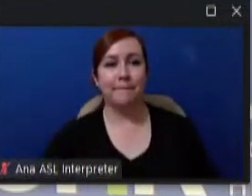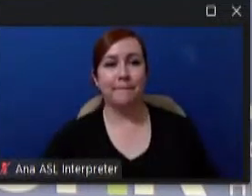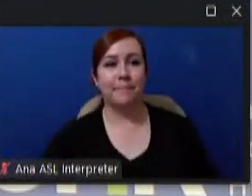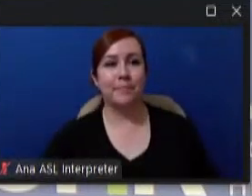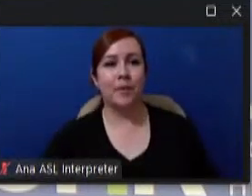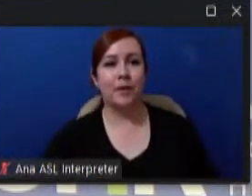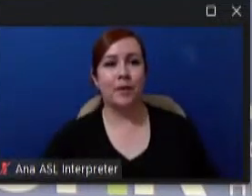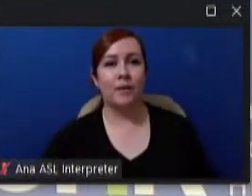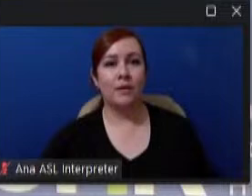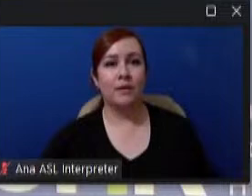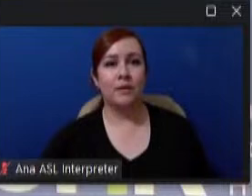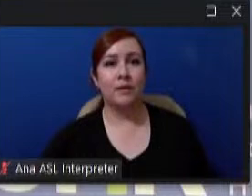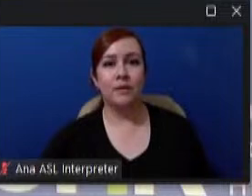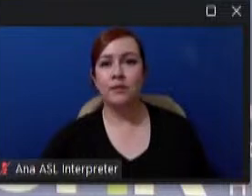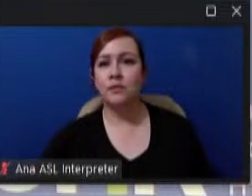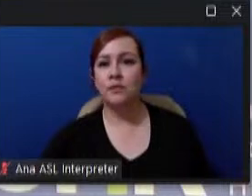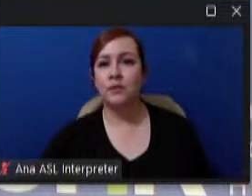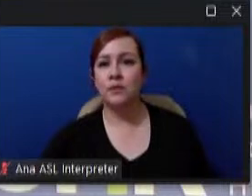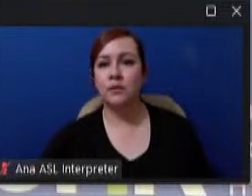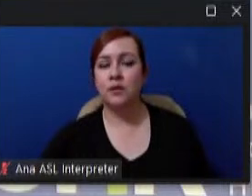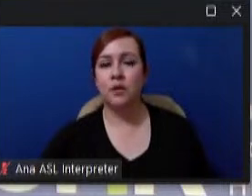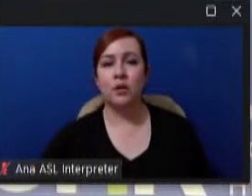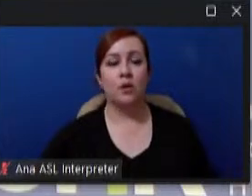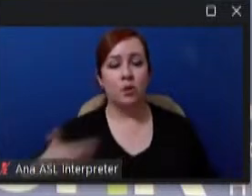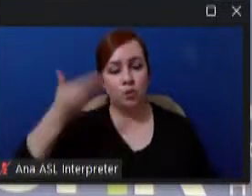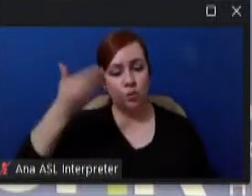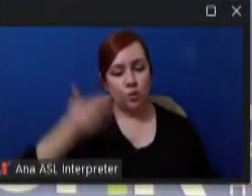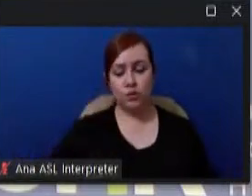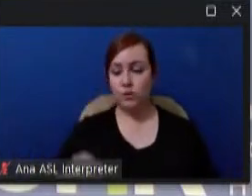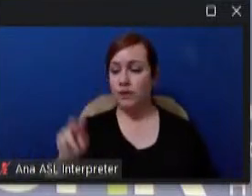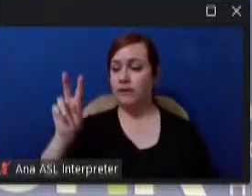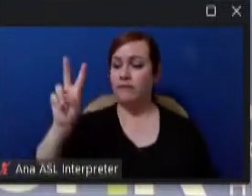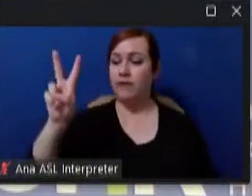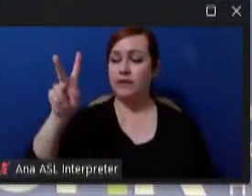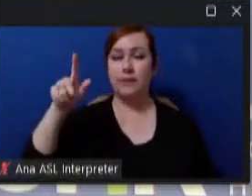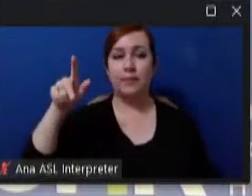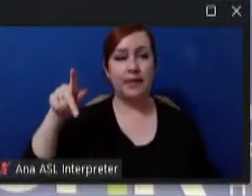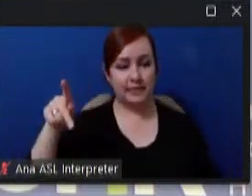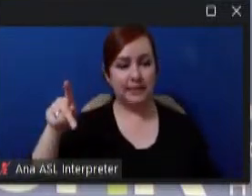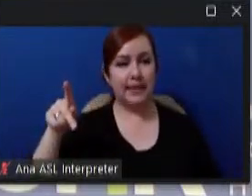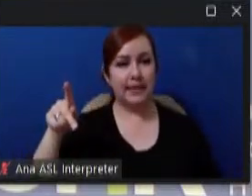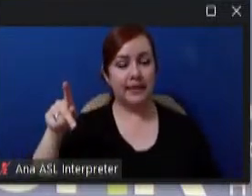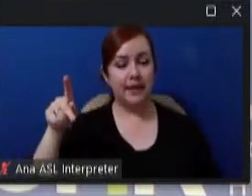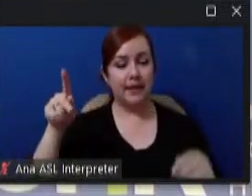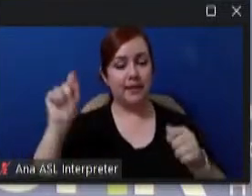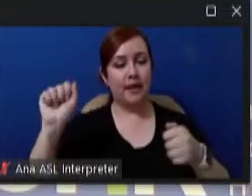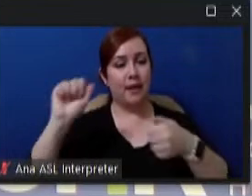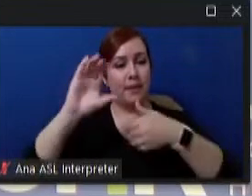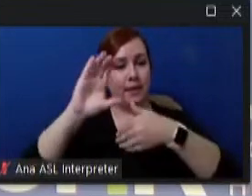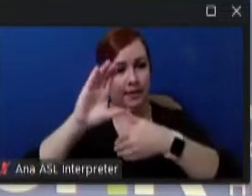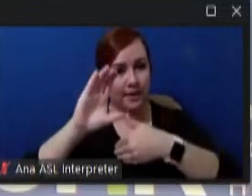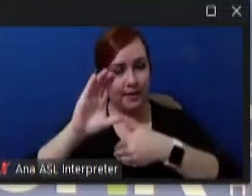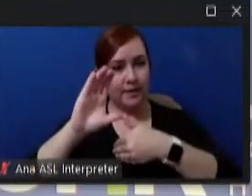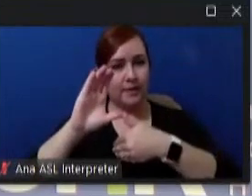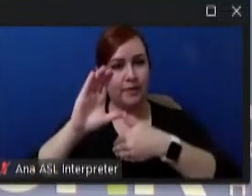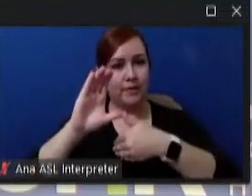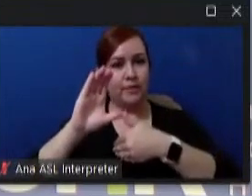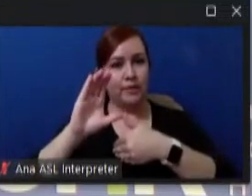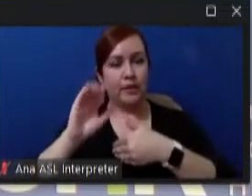meeting, I am first Vice President of the Inter-American Commission. I am